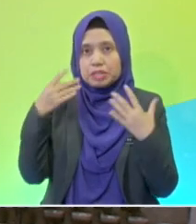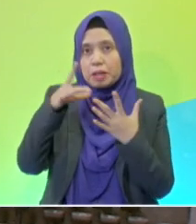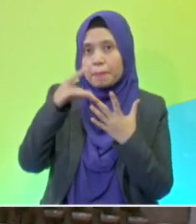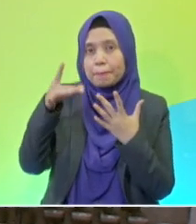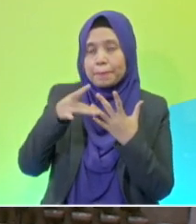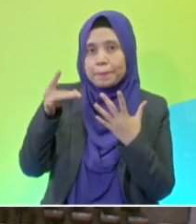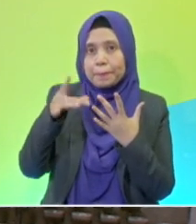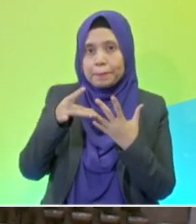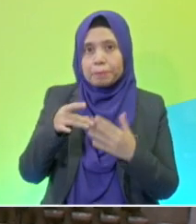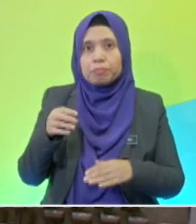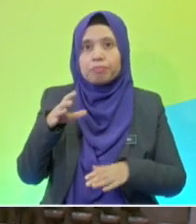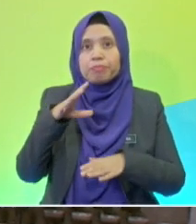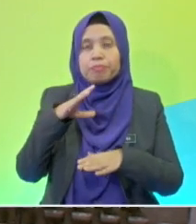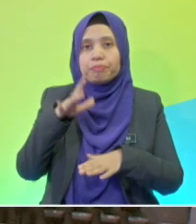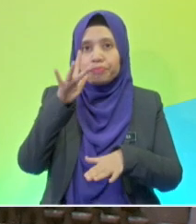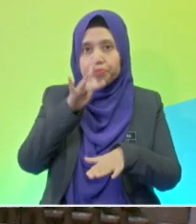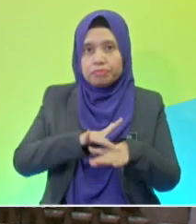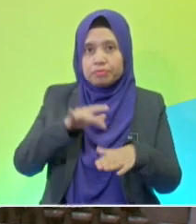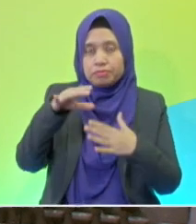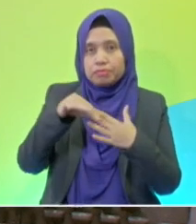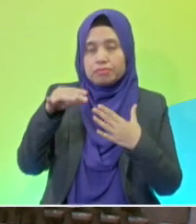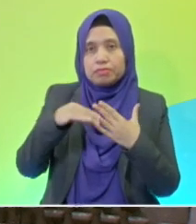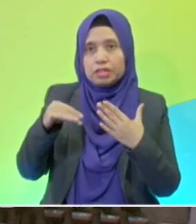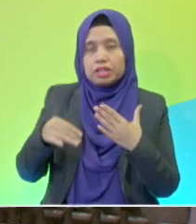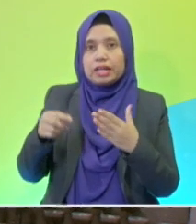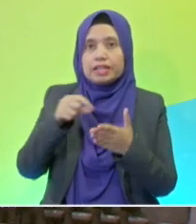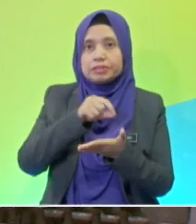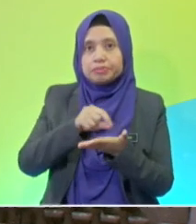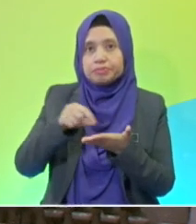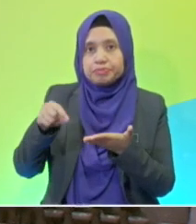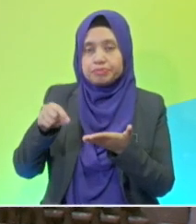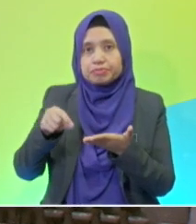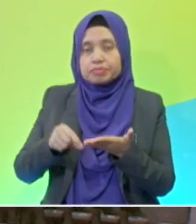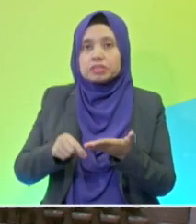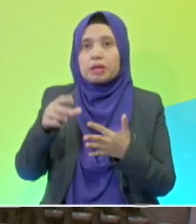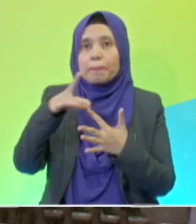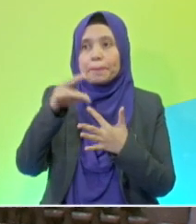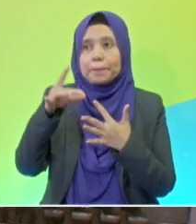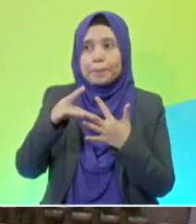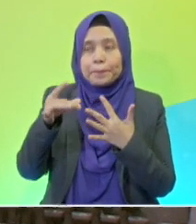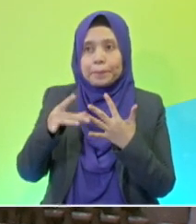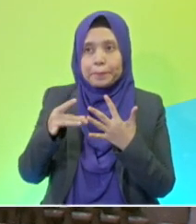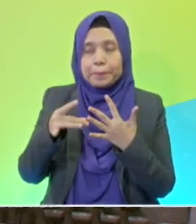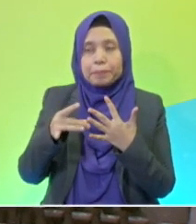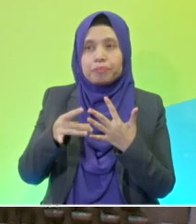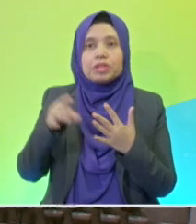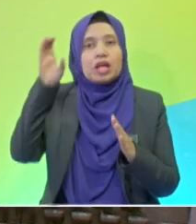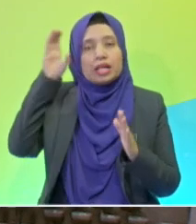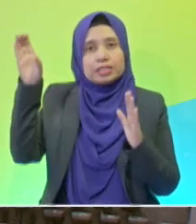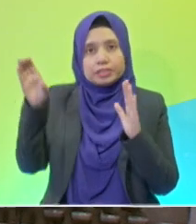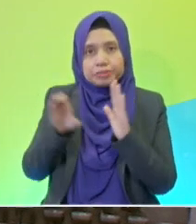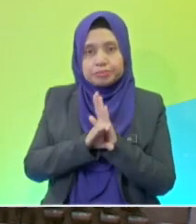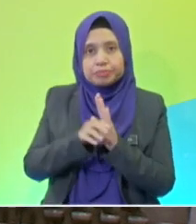this segment is called Pick and Fail. So what you have to do is that you need to pick We have The picture A, cards B, either